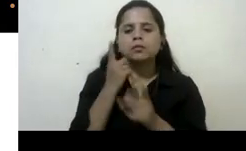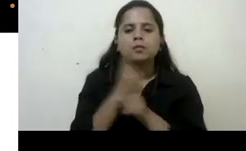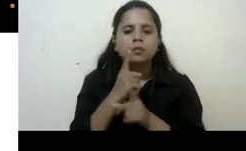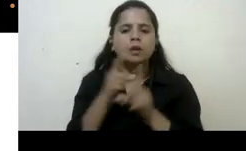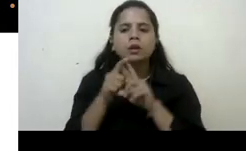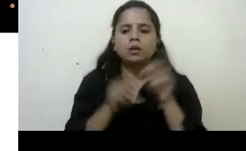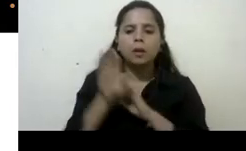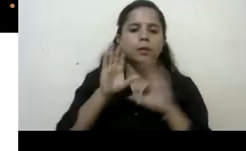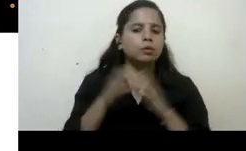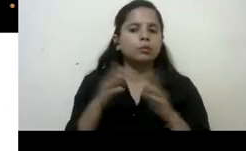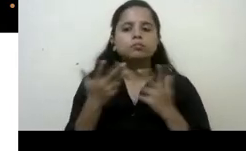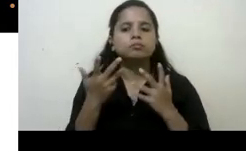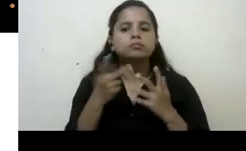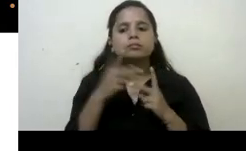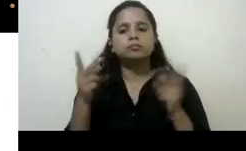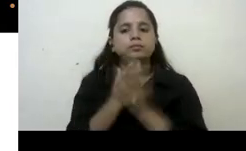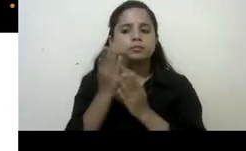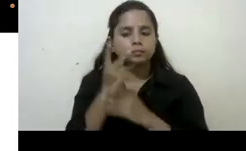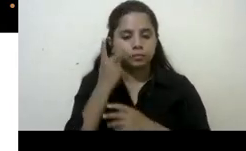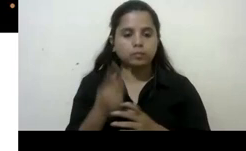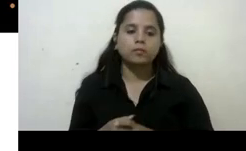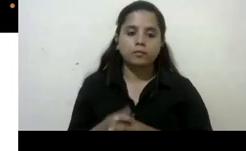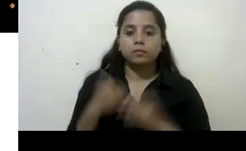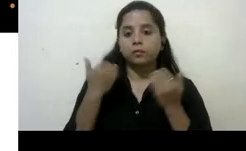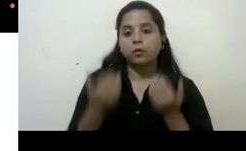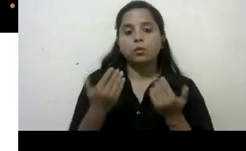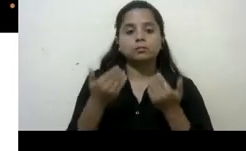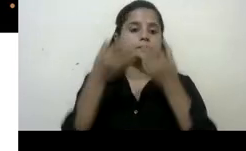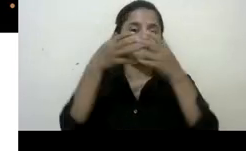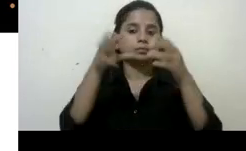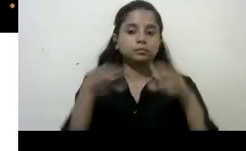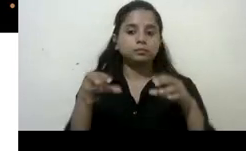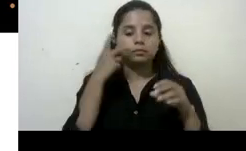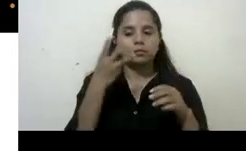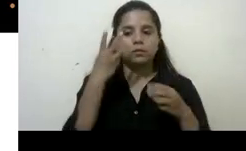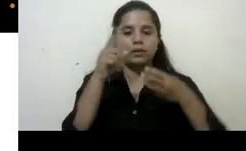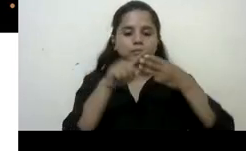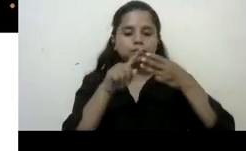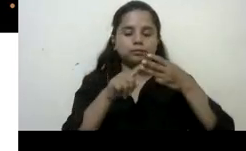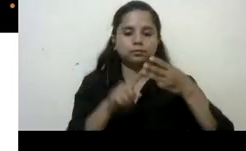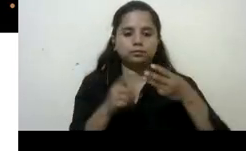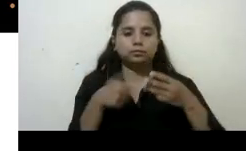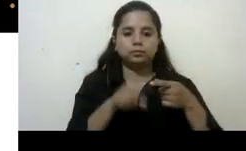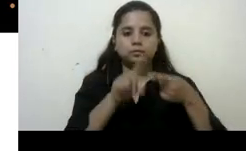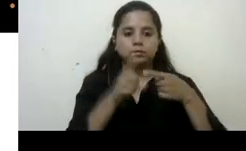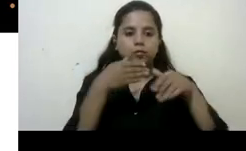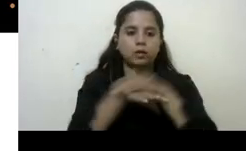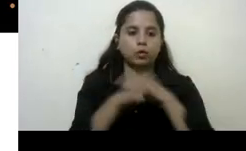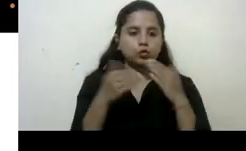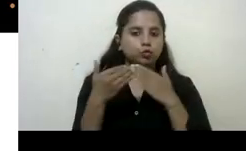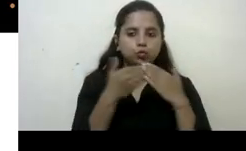groups. It can be divided into 3 types. The first one is inside